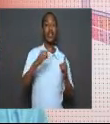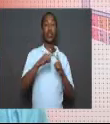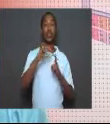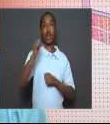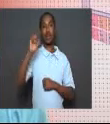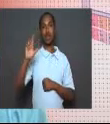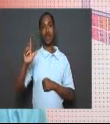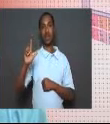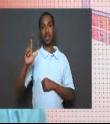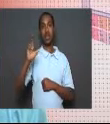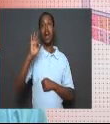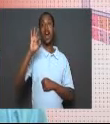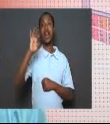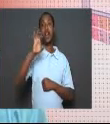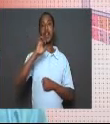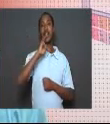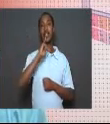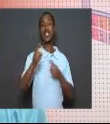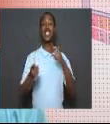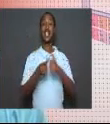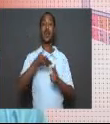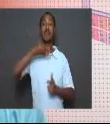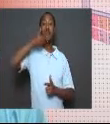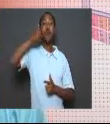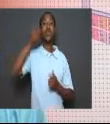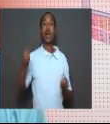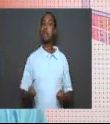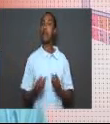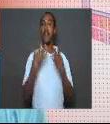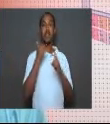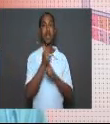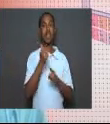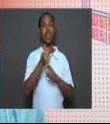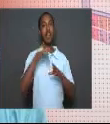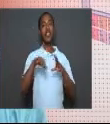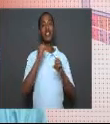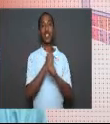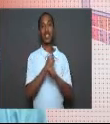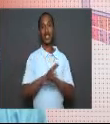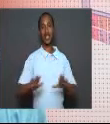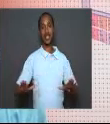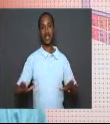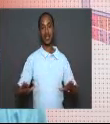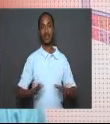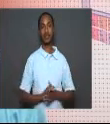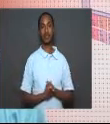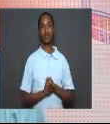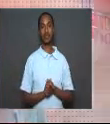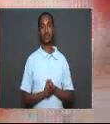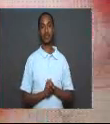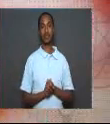to aluminium, iron is the second most abundant metal in the Earth's